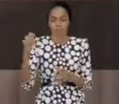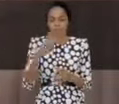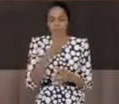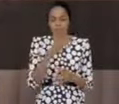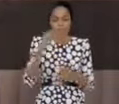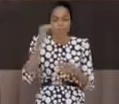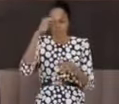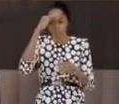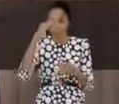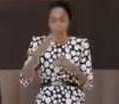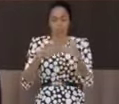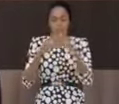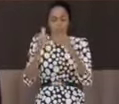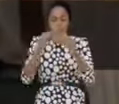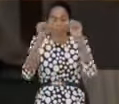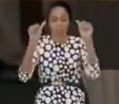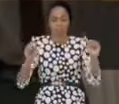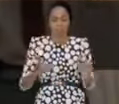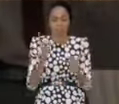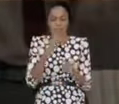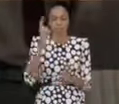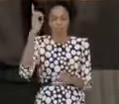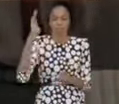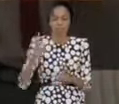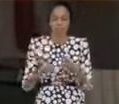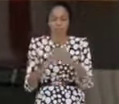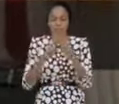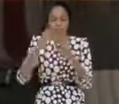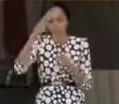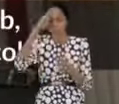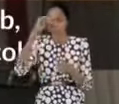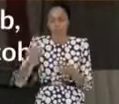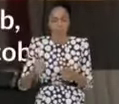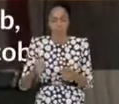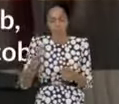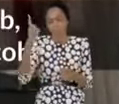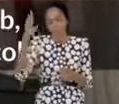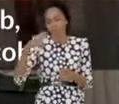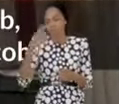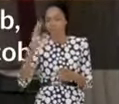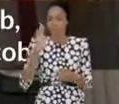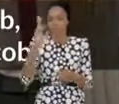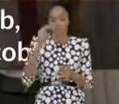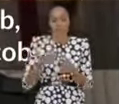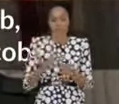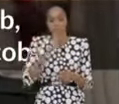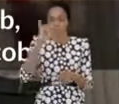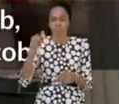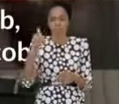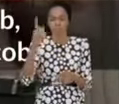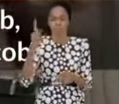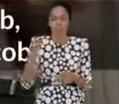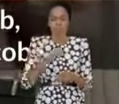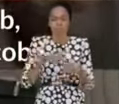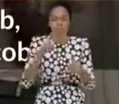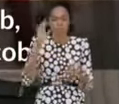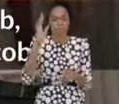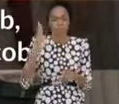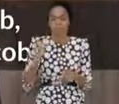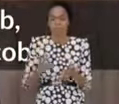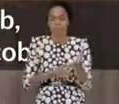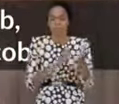built an altar where God appeared to him and said, your name is Jacob, but you will no longer be